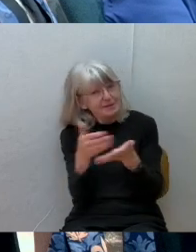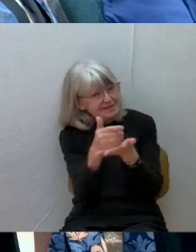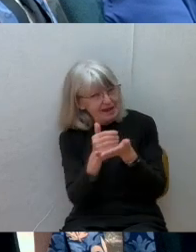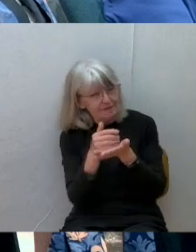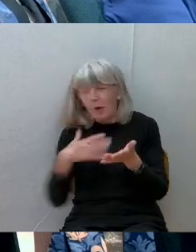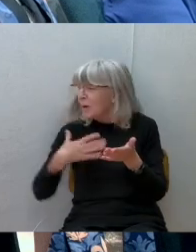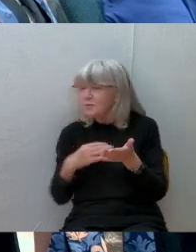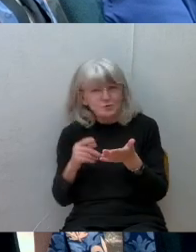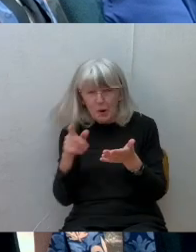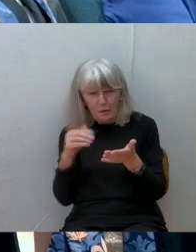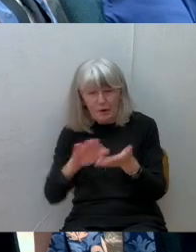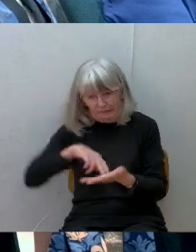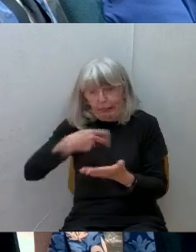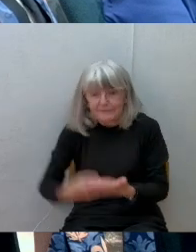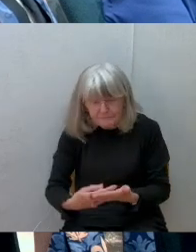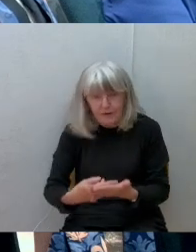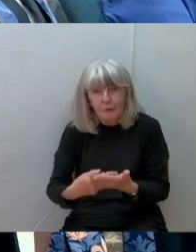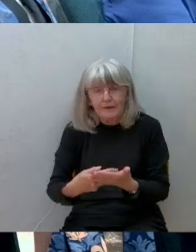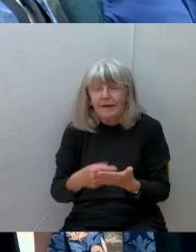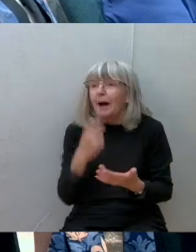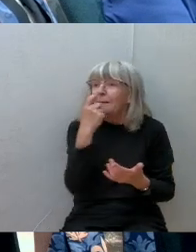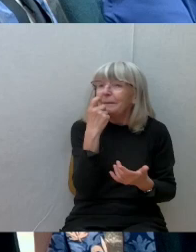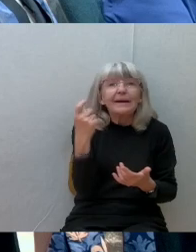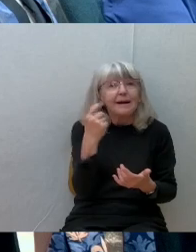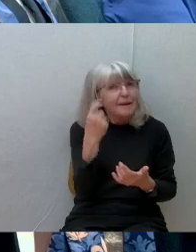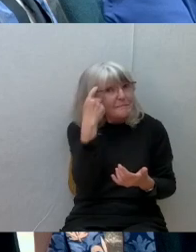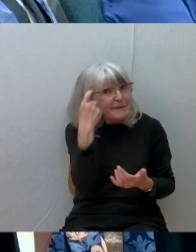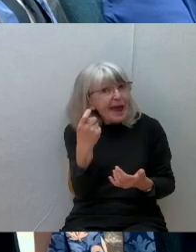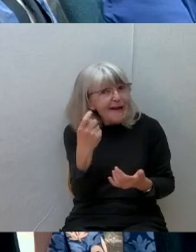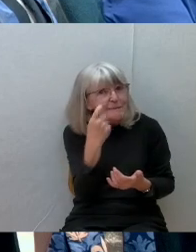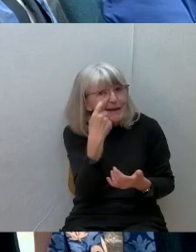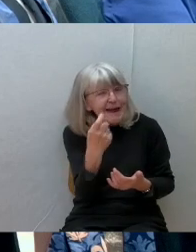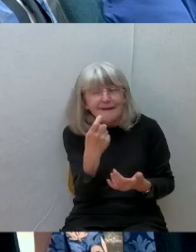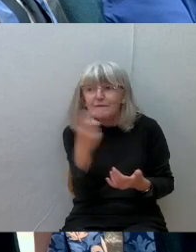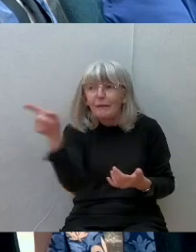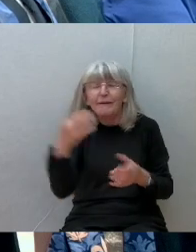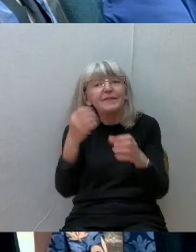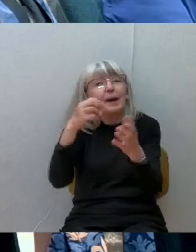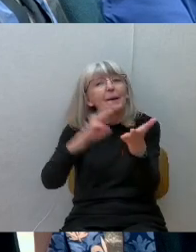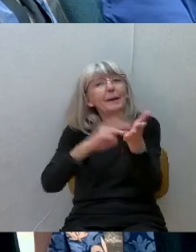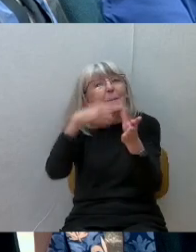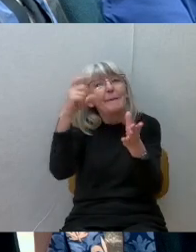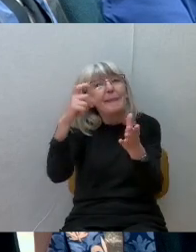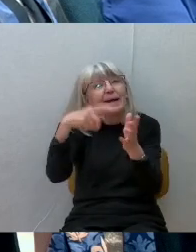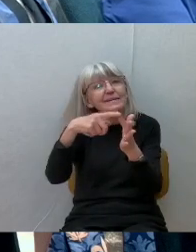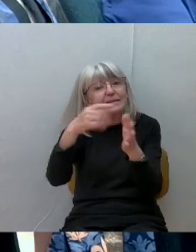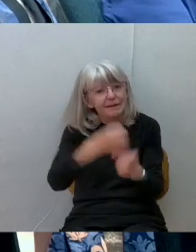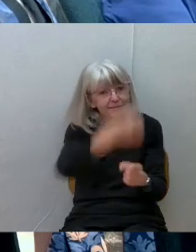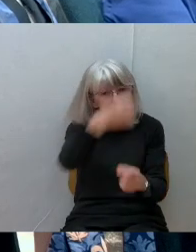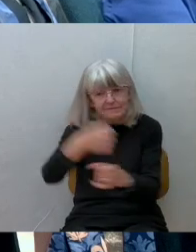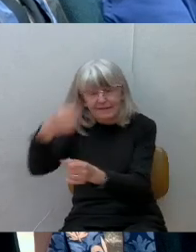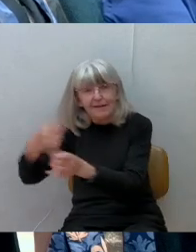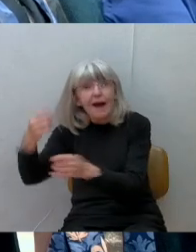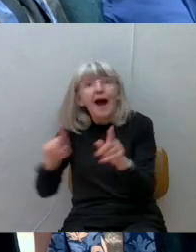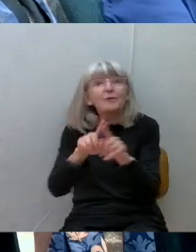yourself, watch out for the maces, they're heavy, don't bump into them. And number two, you keep going